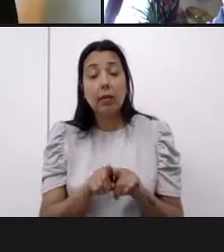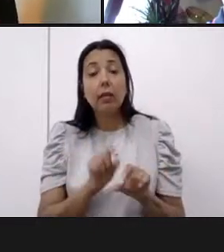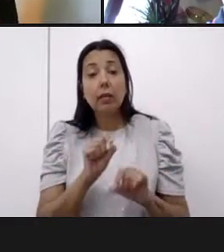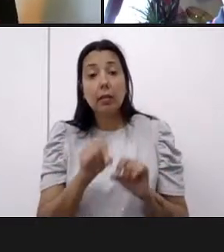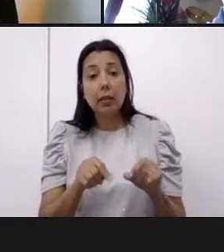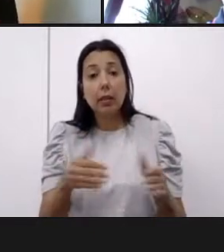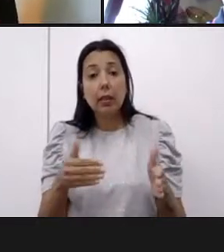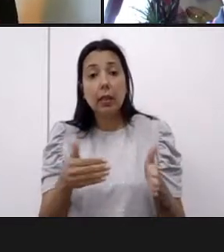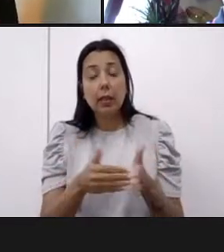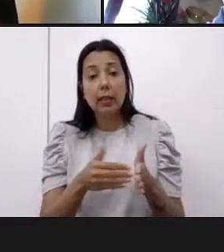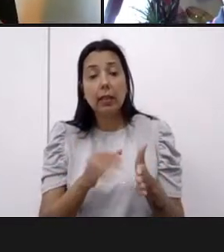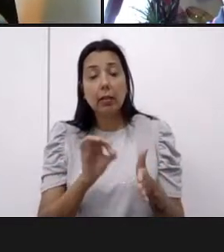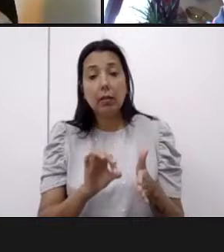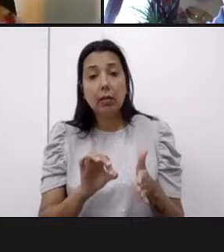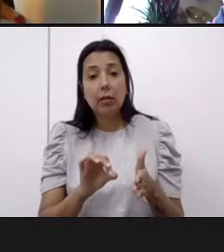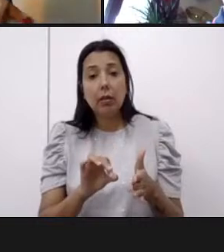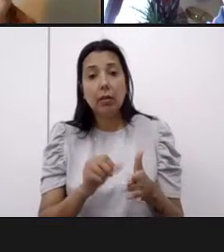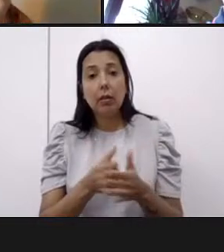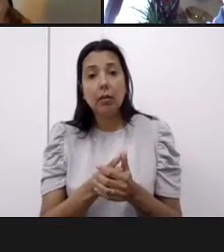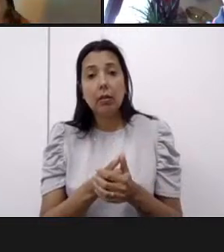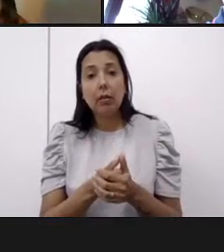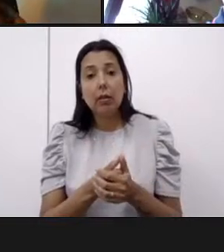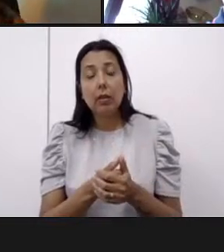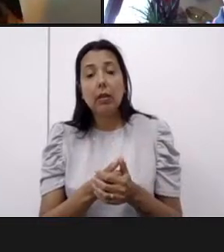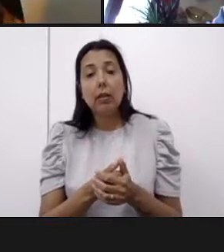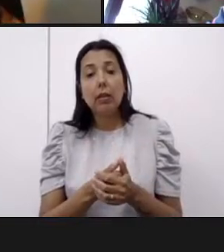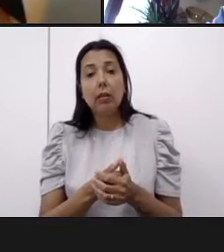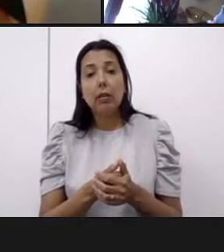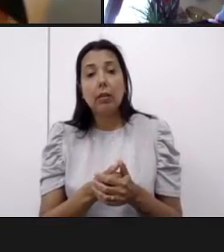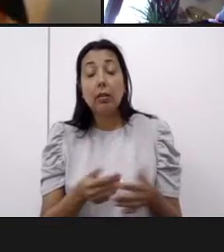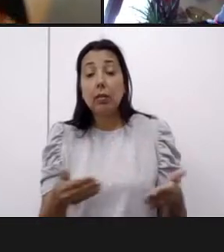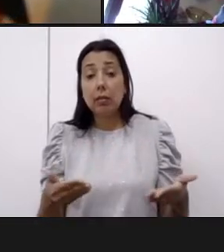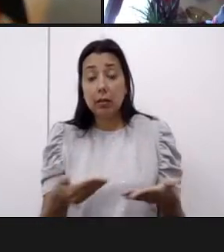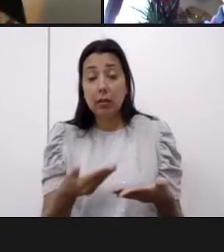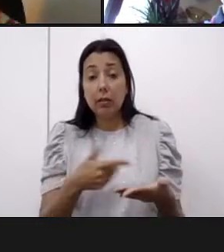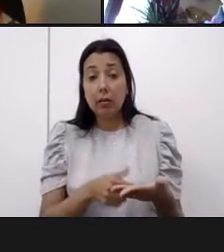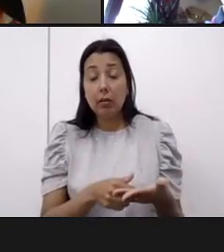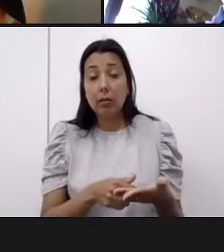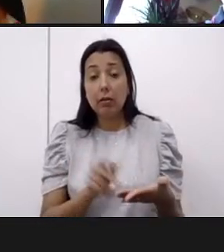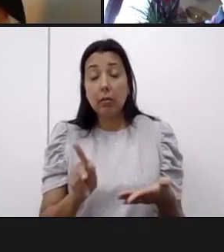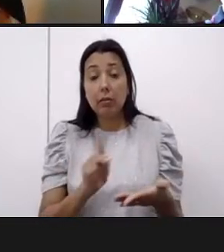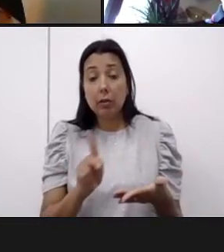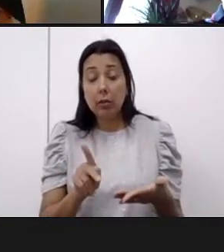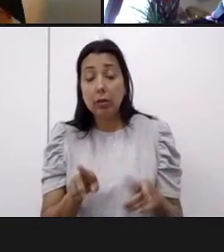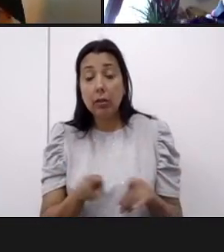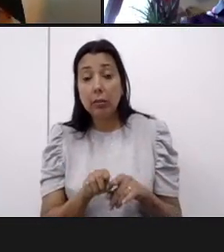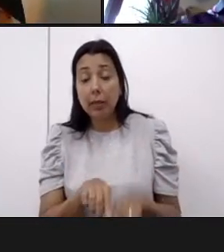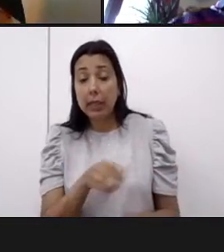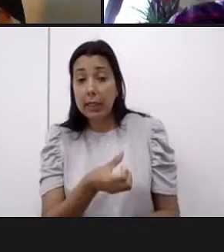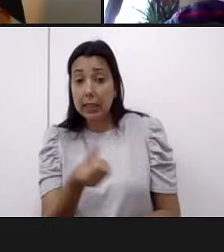the idea of this project started back then in 2015 or 16.